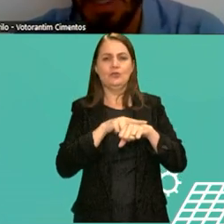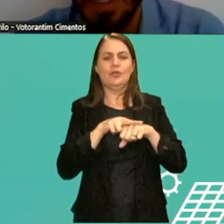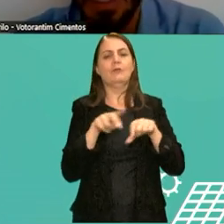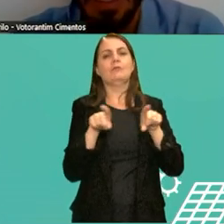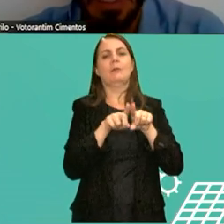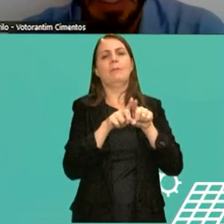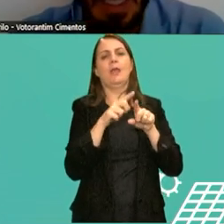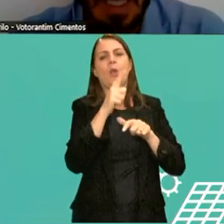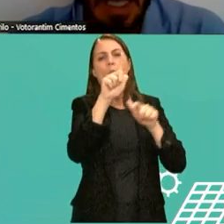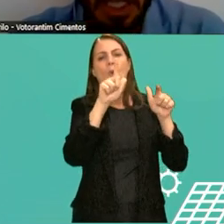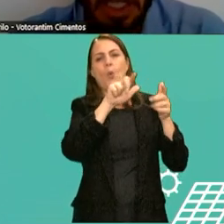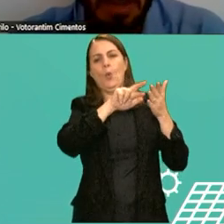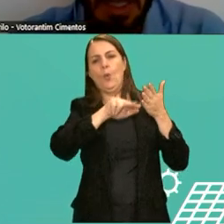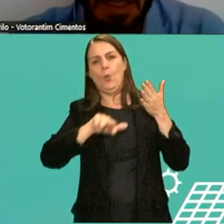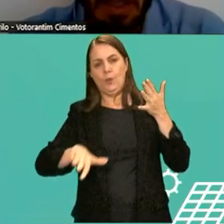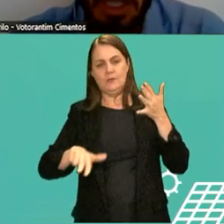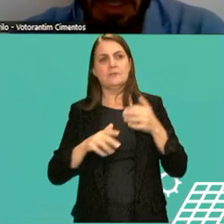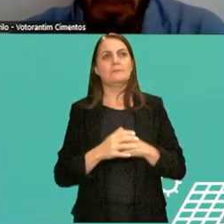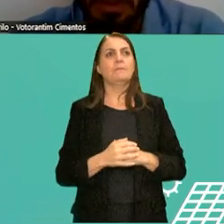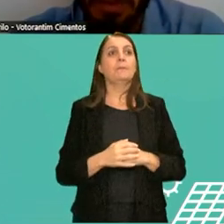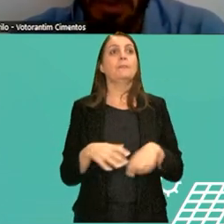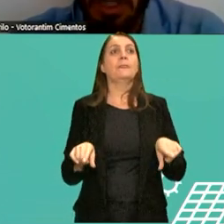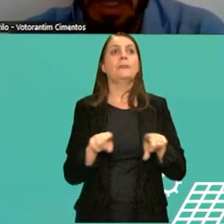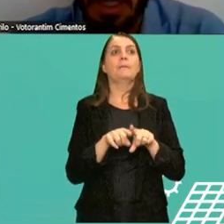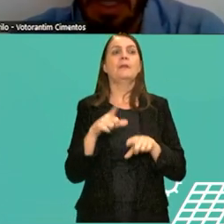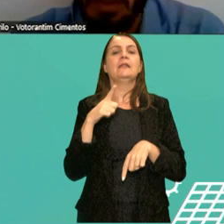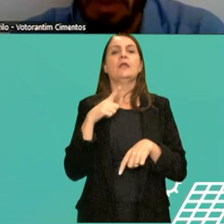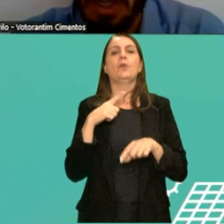and capture of carbon and other leverages.